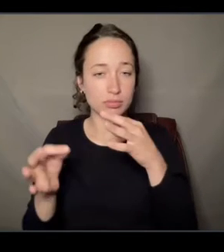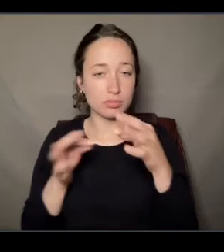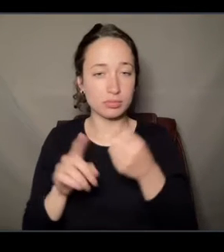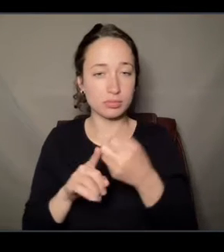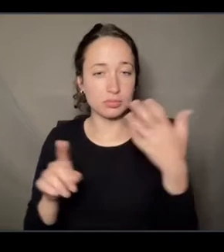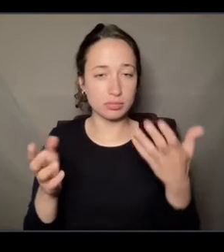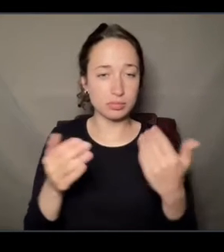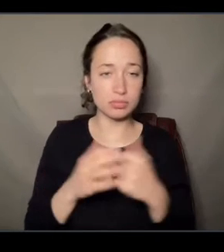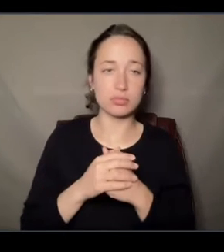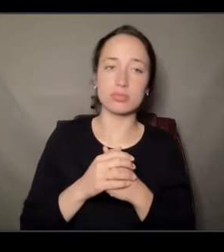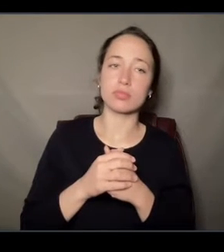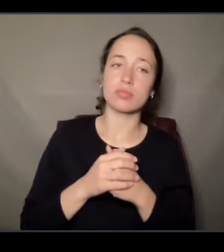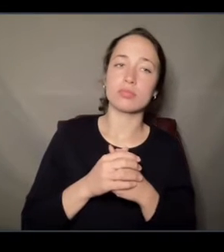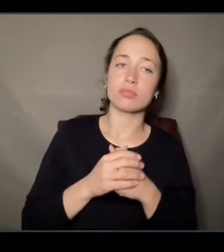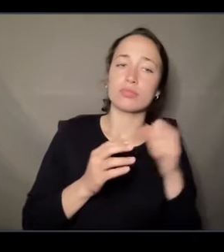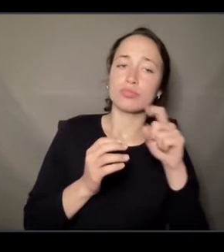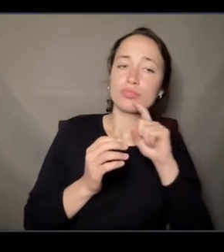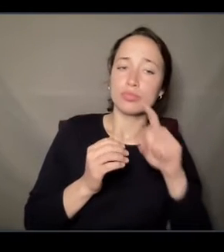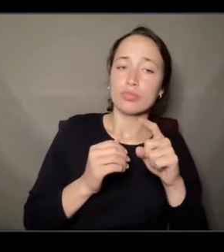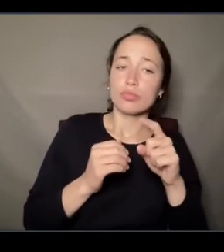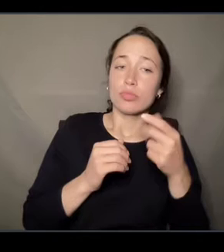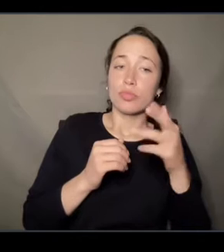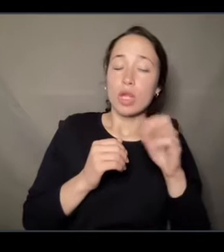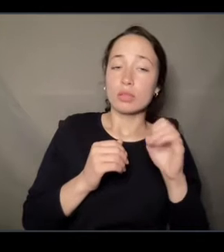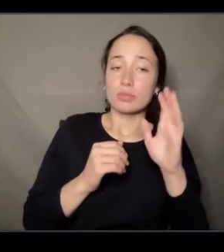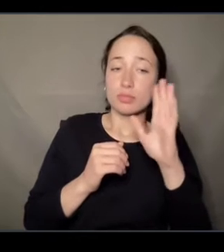into these. Sure.